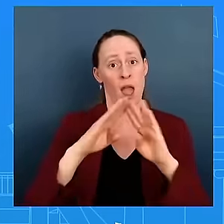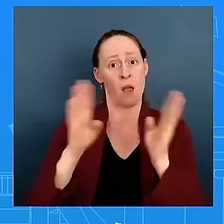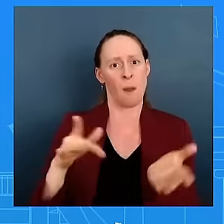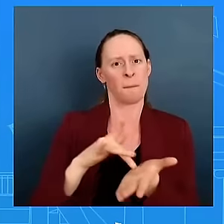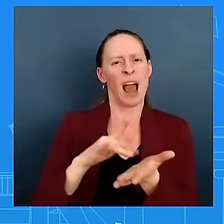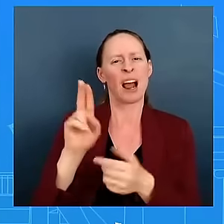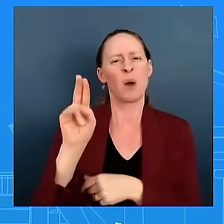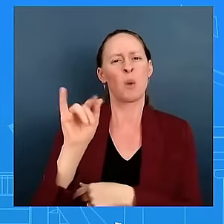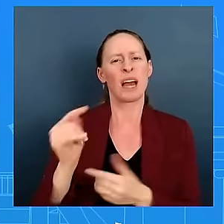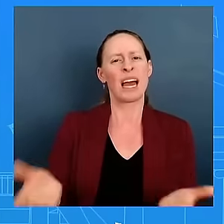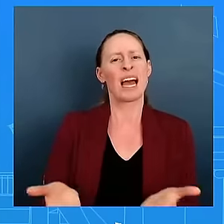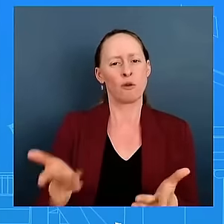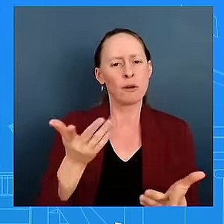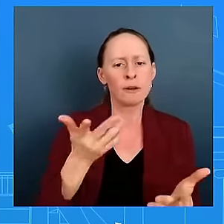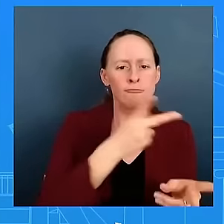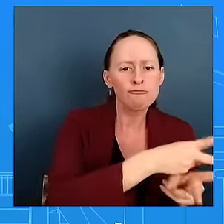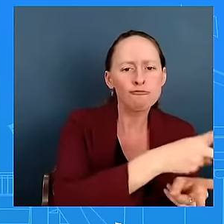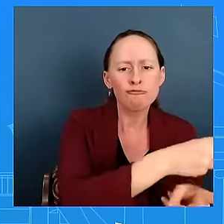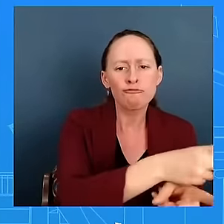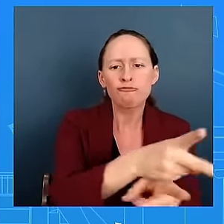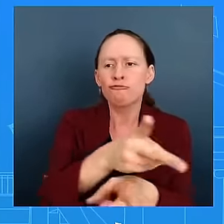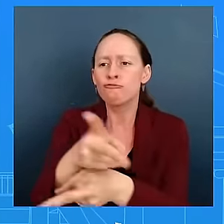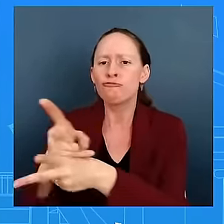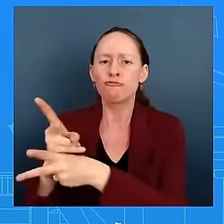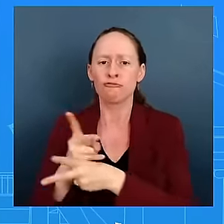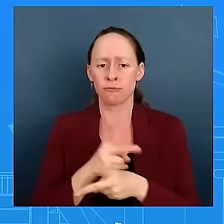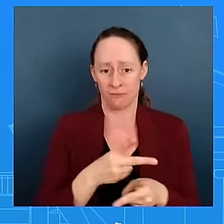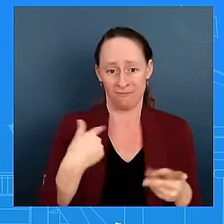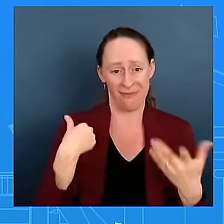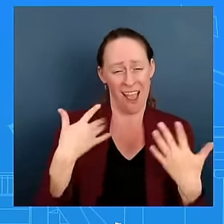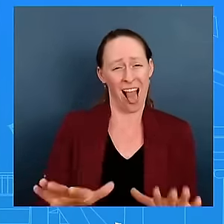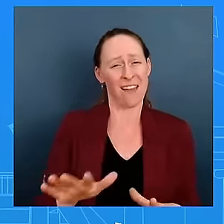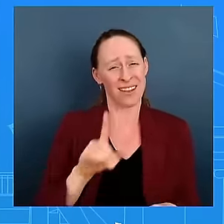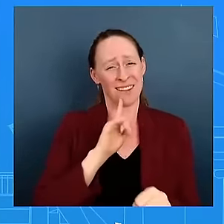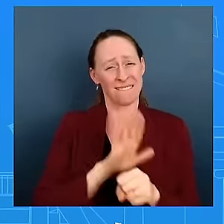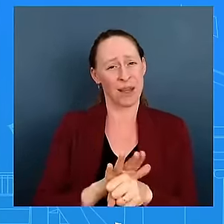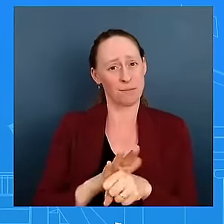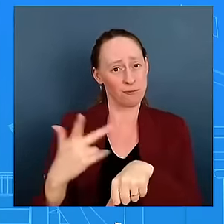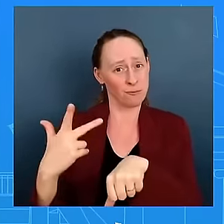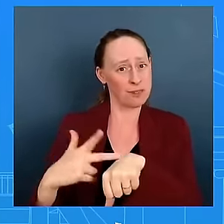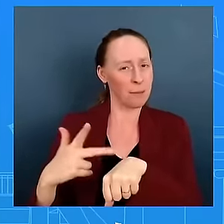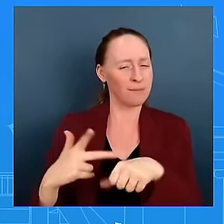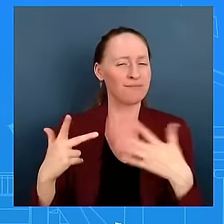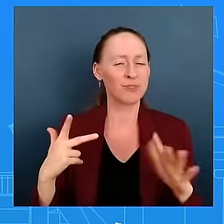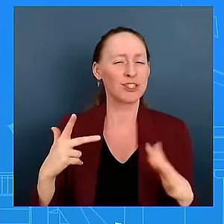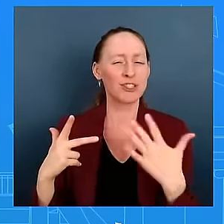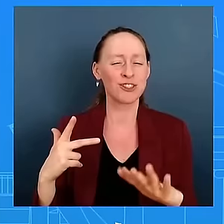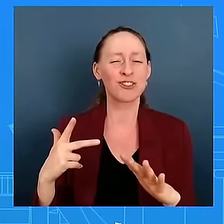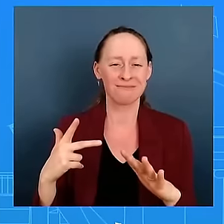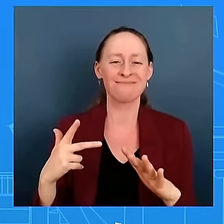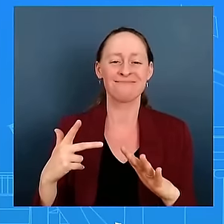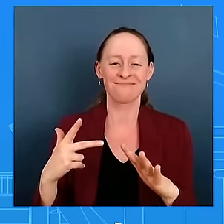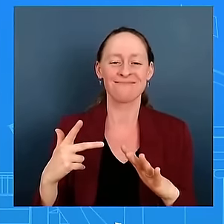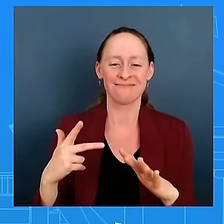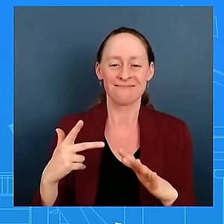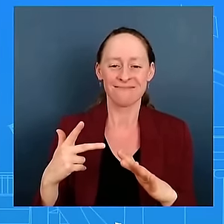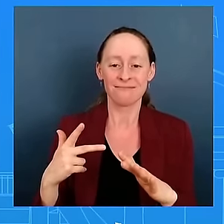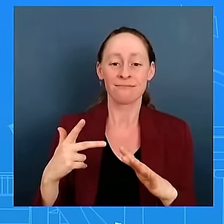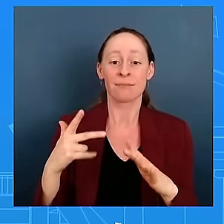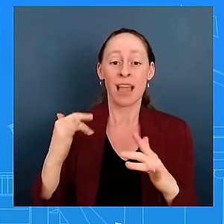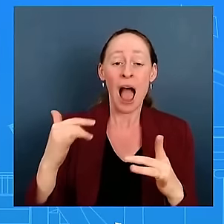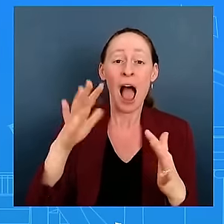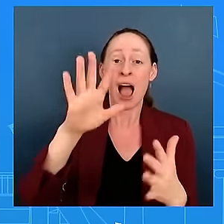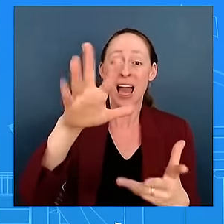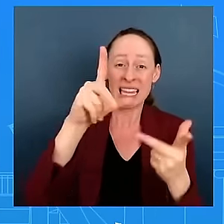confirmed three times. I just cannot get into details or confirm a name of a